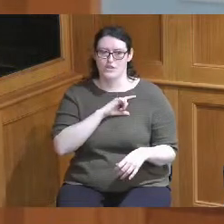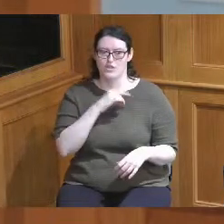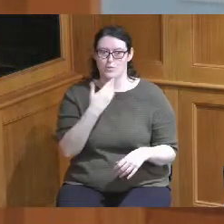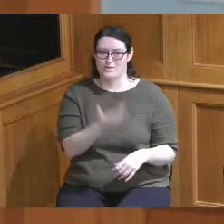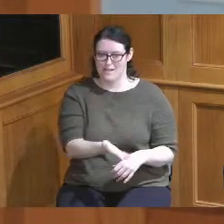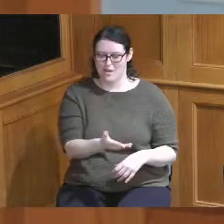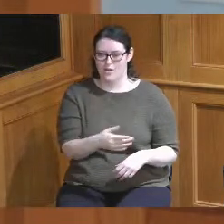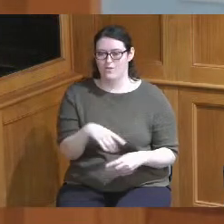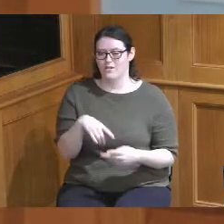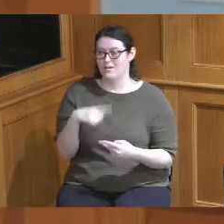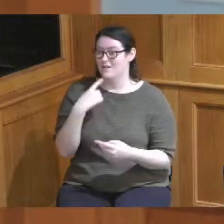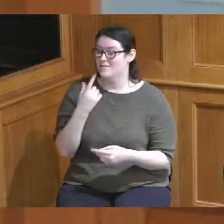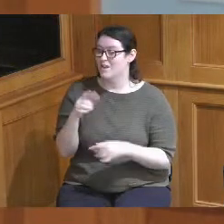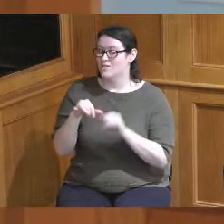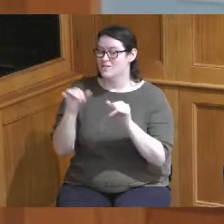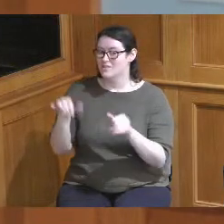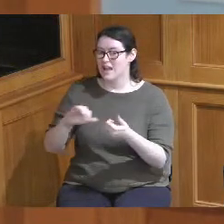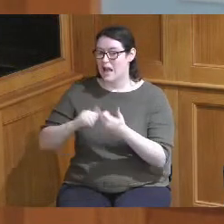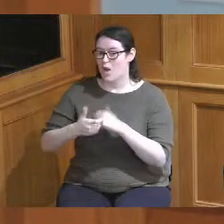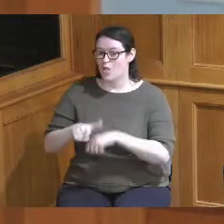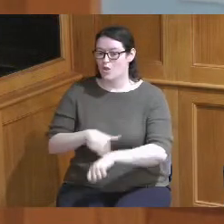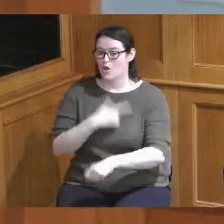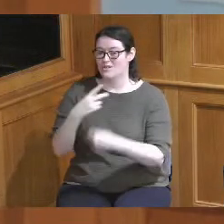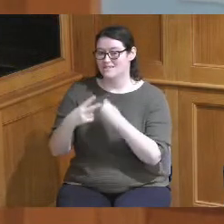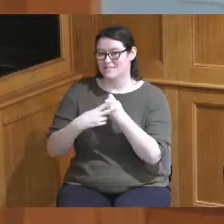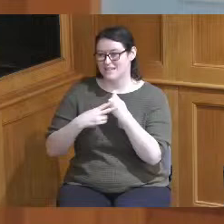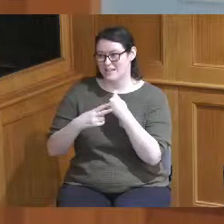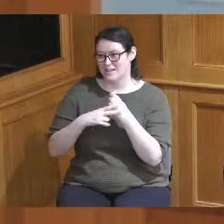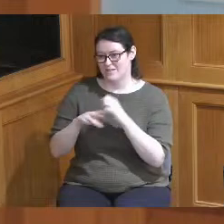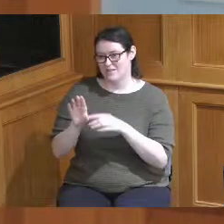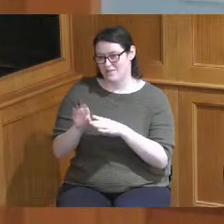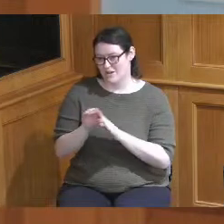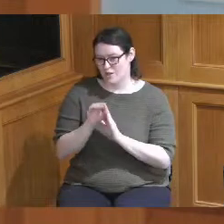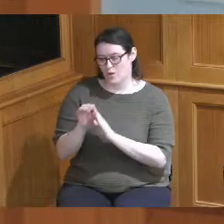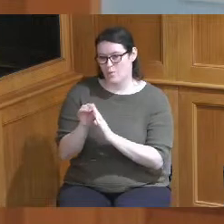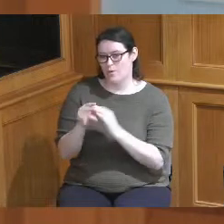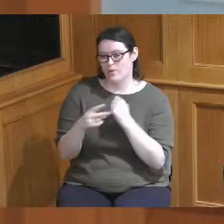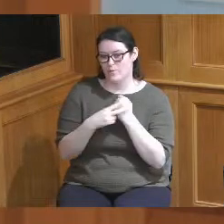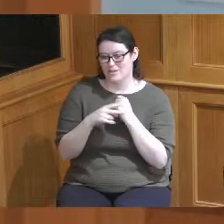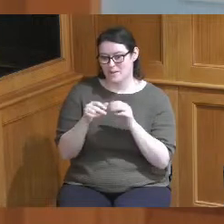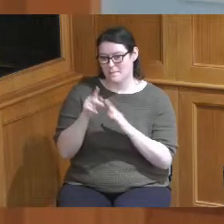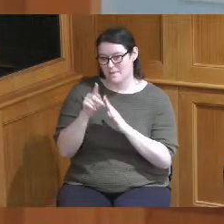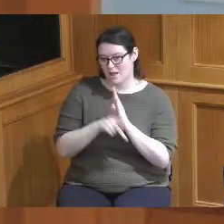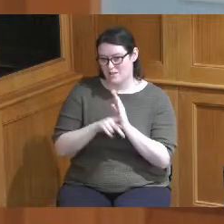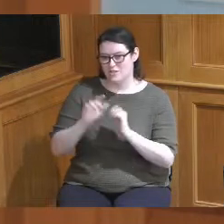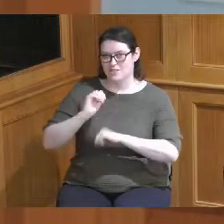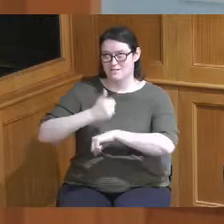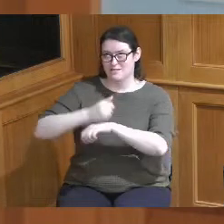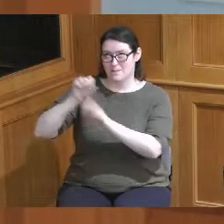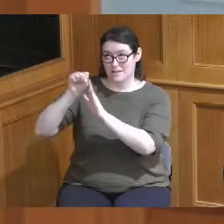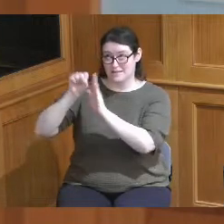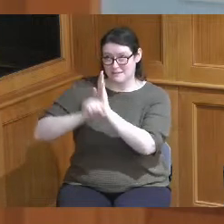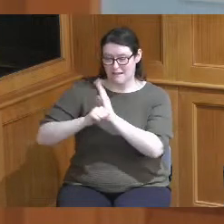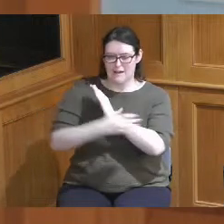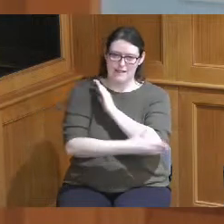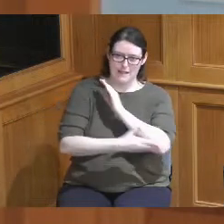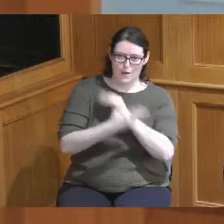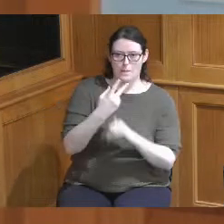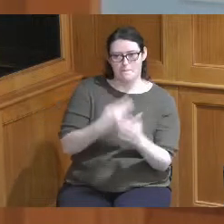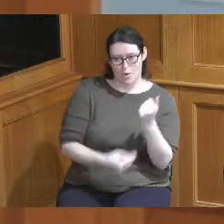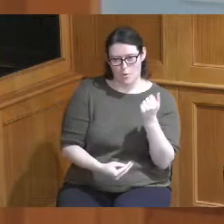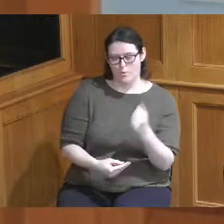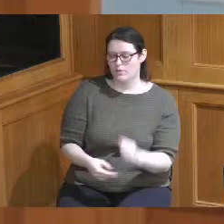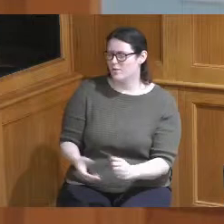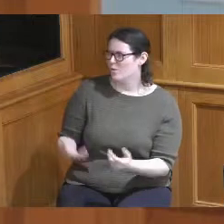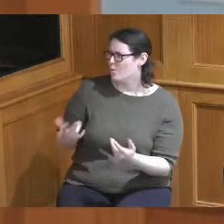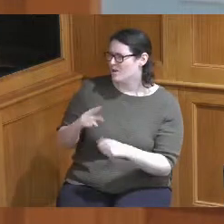also tells the system how long to keep that video in with the retention policies that are set by the state and by the county. Okay. So And